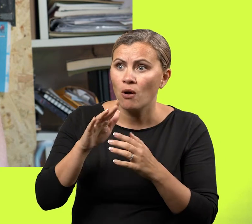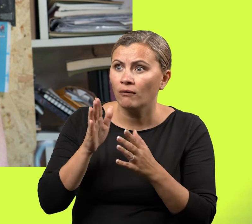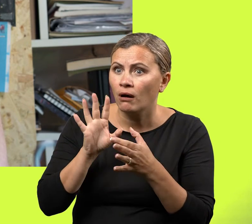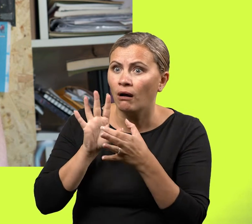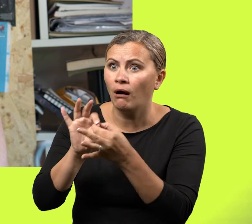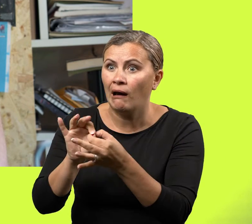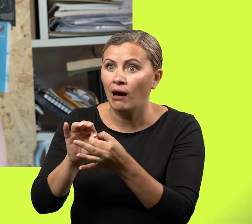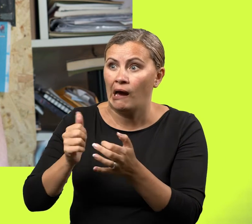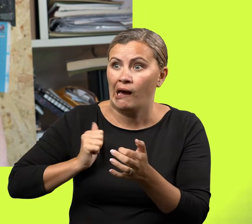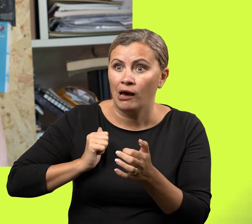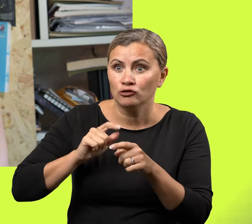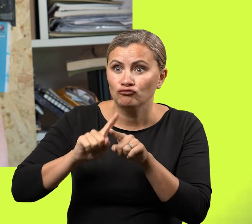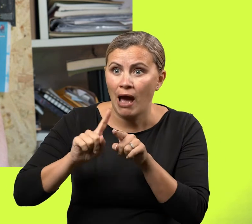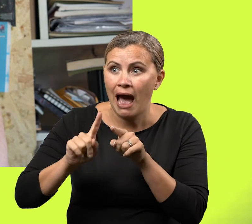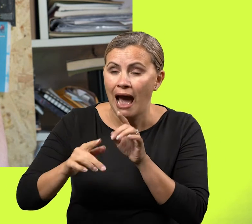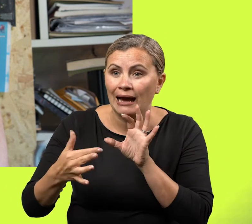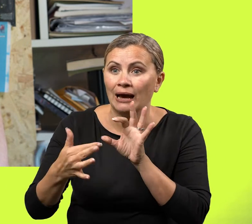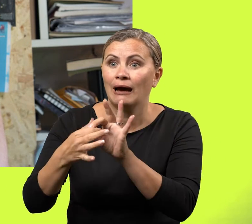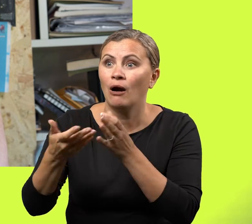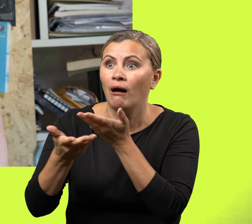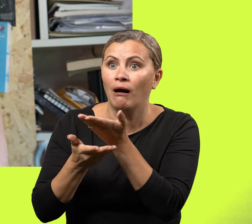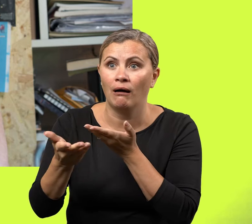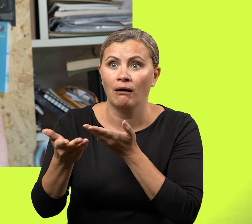intentional attempts to communicate, yet